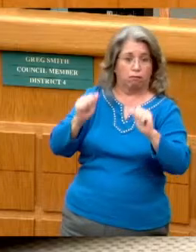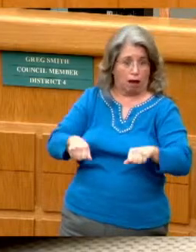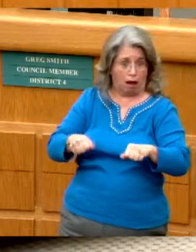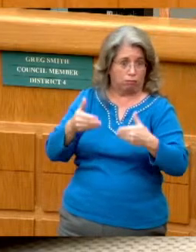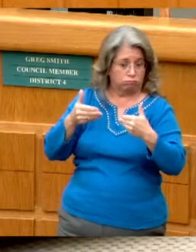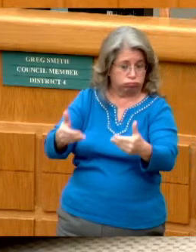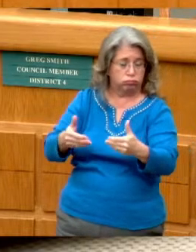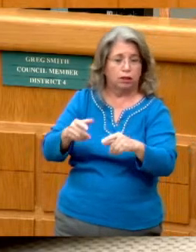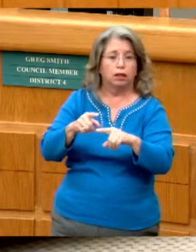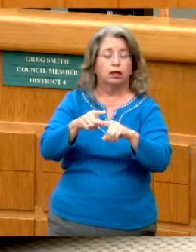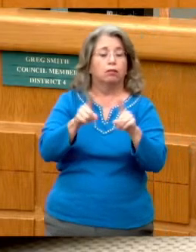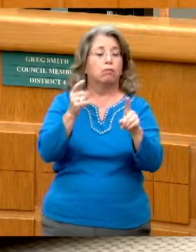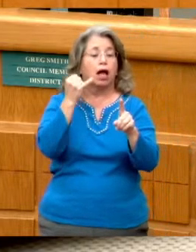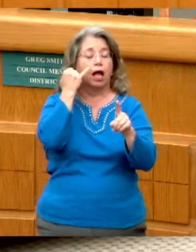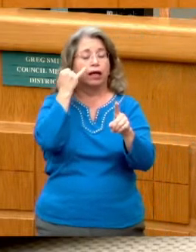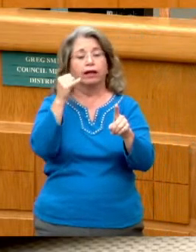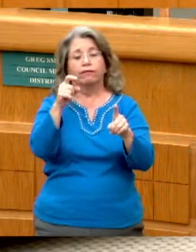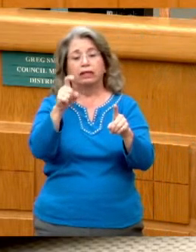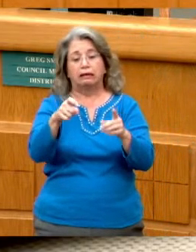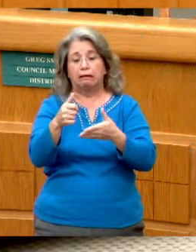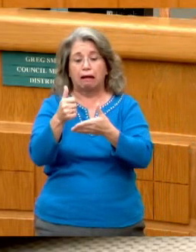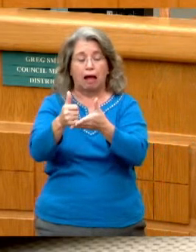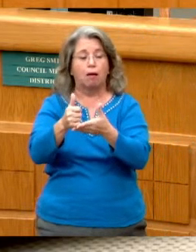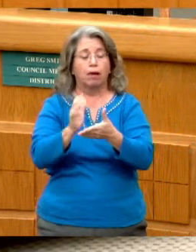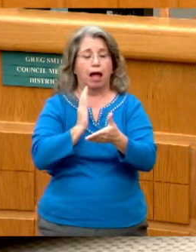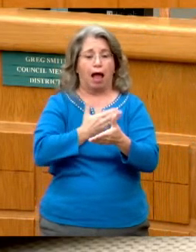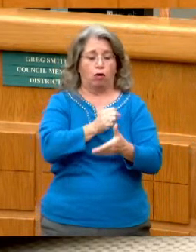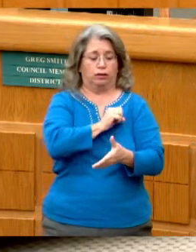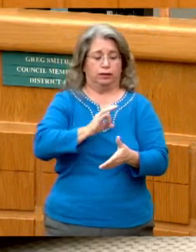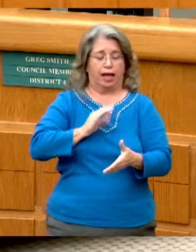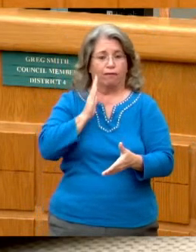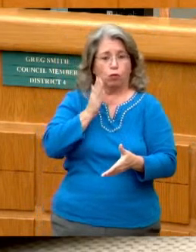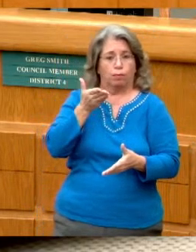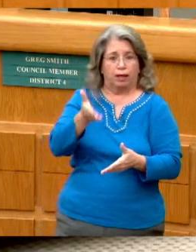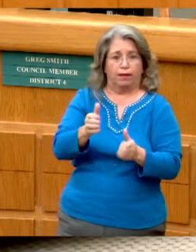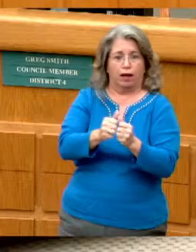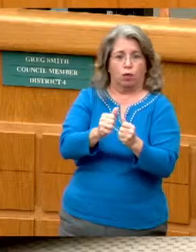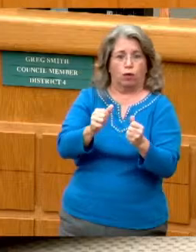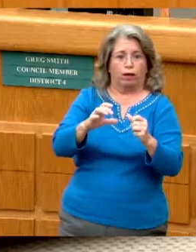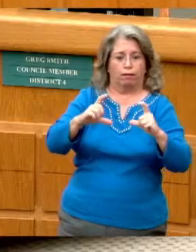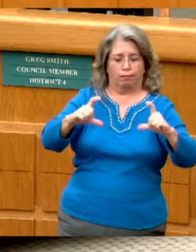there to help them with iPads as we were for the first part of this week.